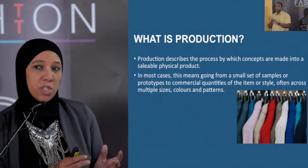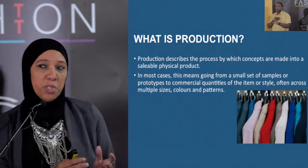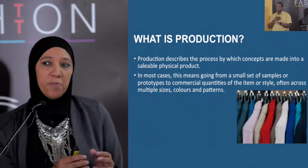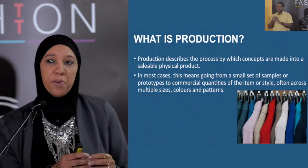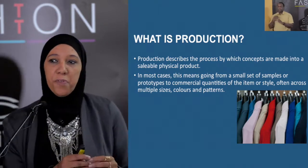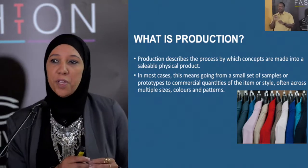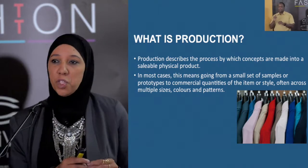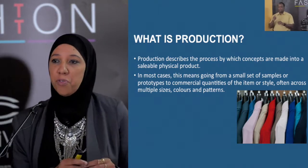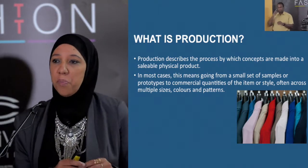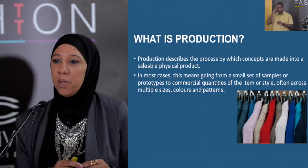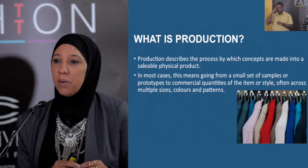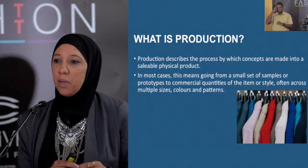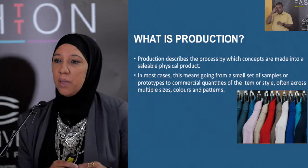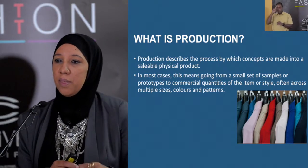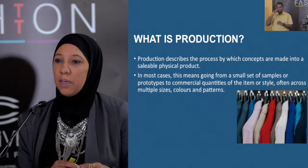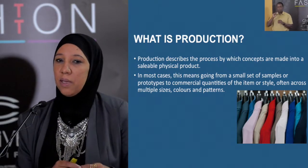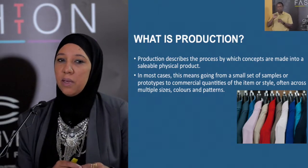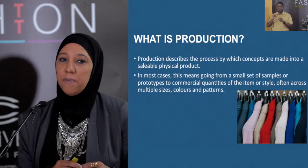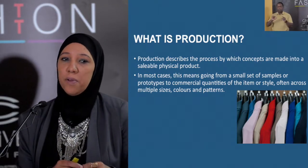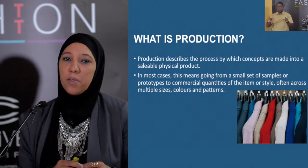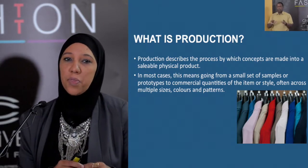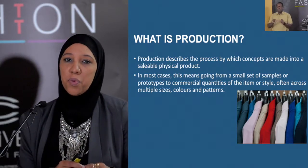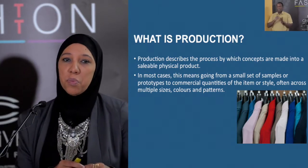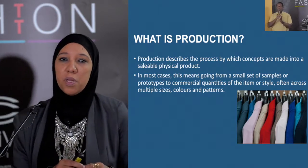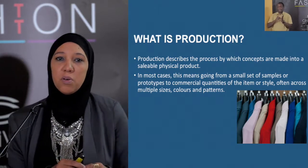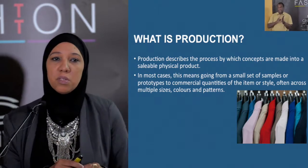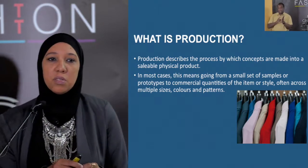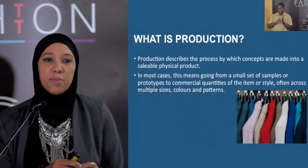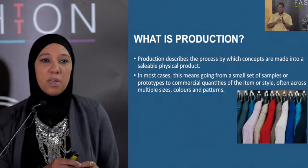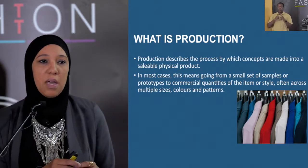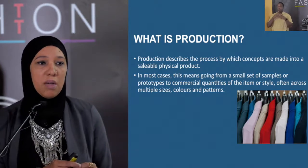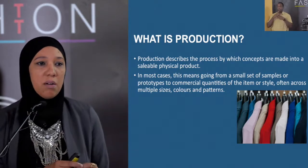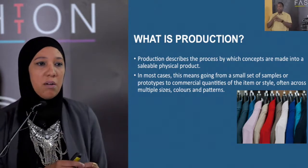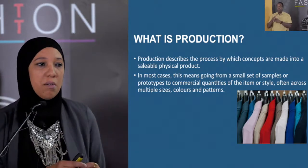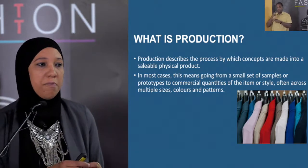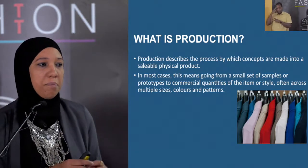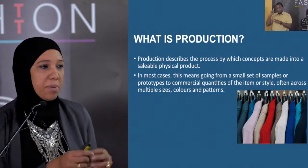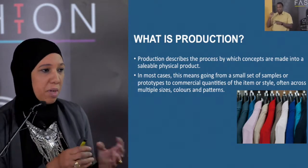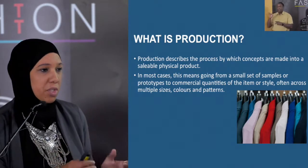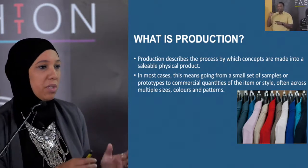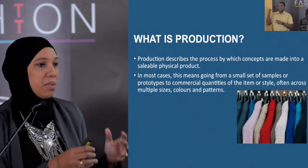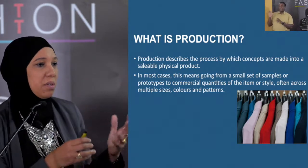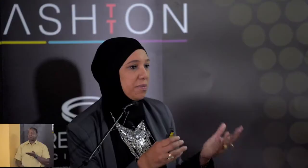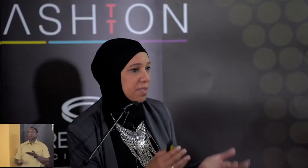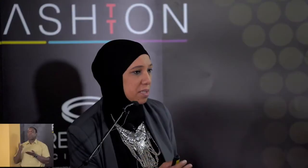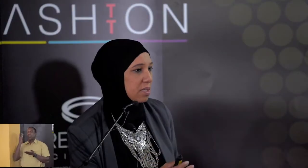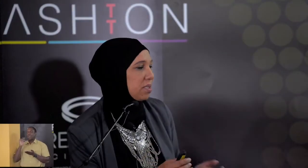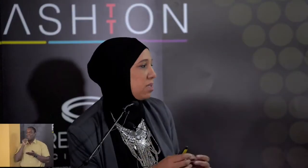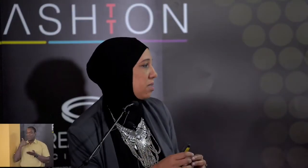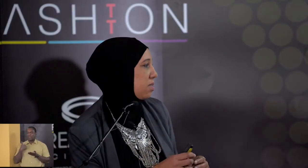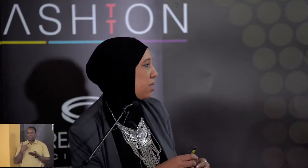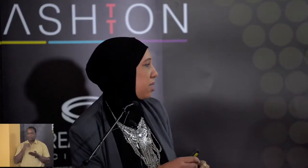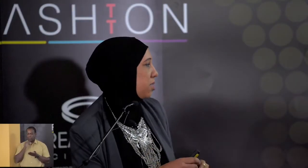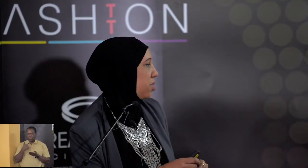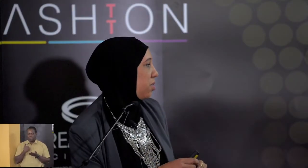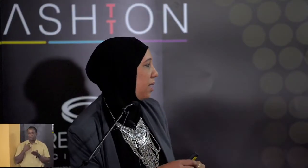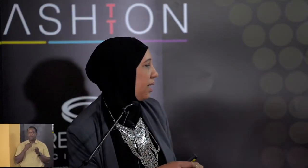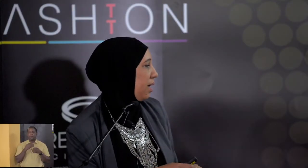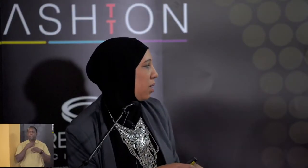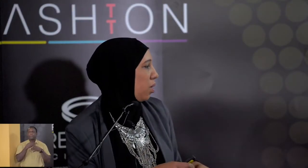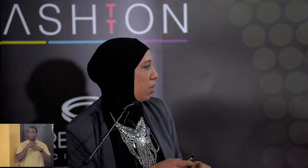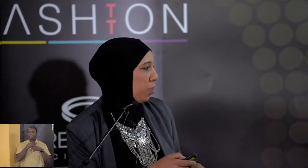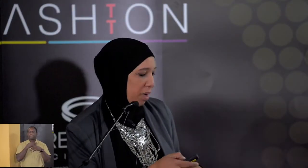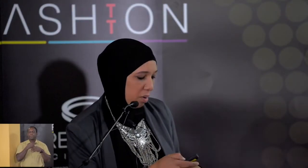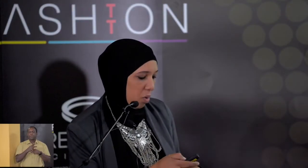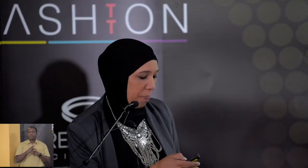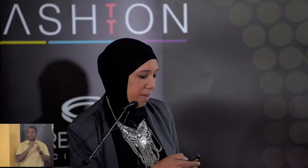do production for the French Caribbean, and that kind of fell through because of the lack of production facilities. So